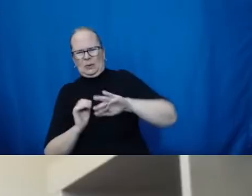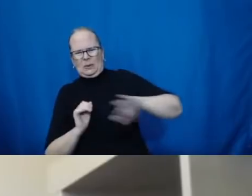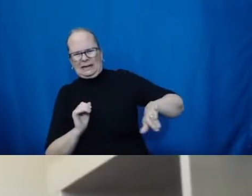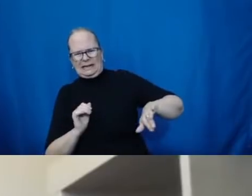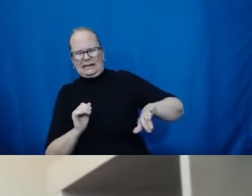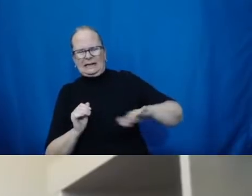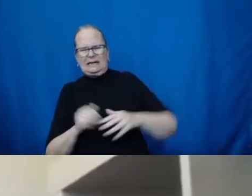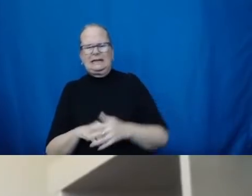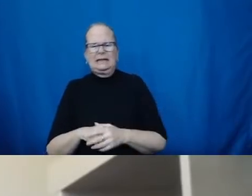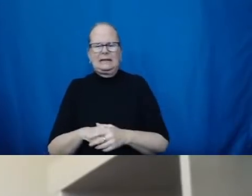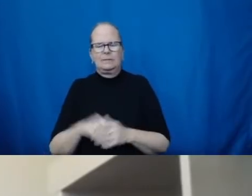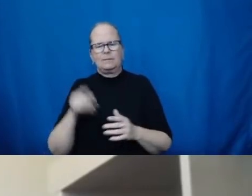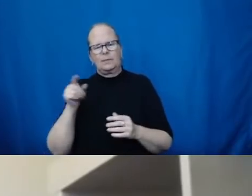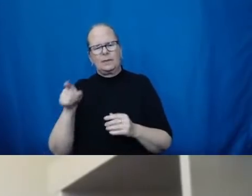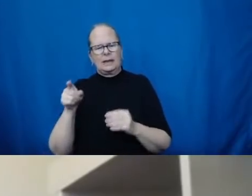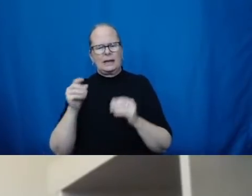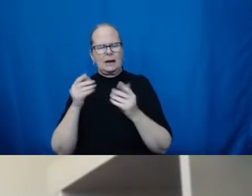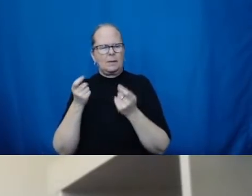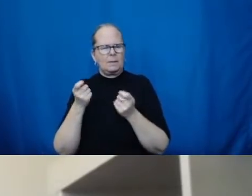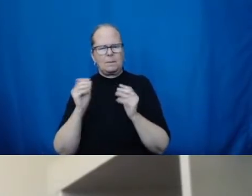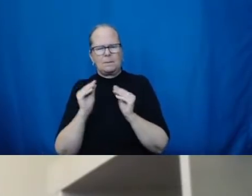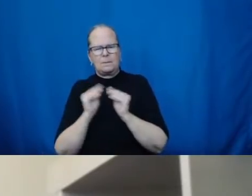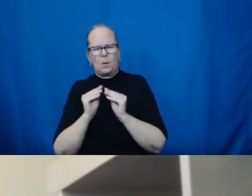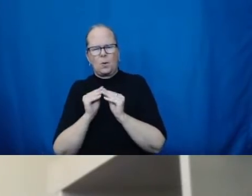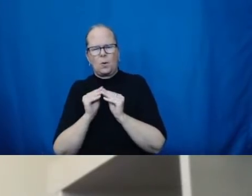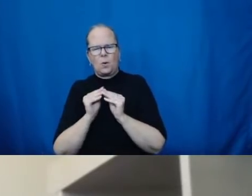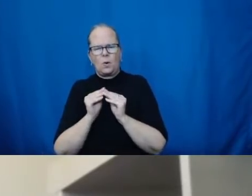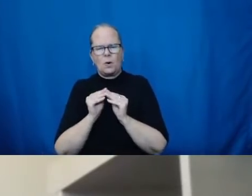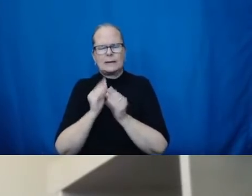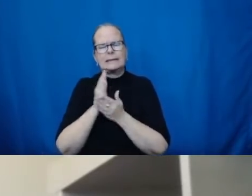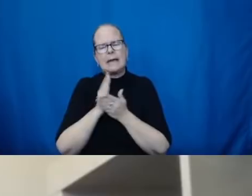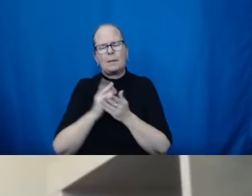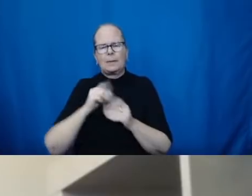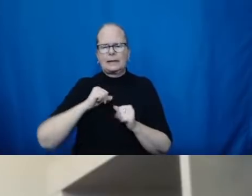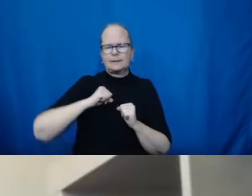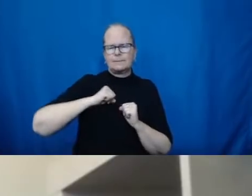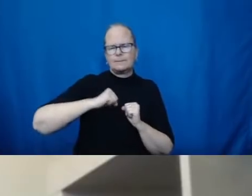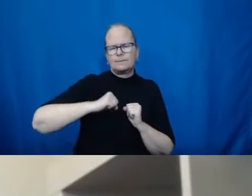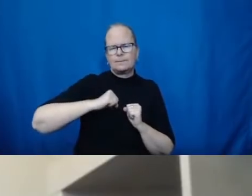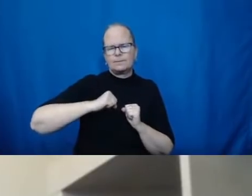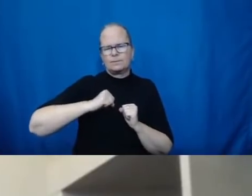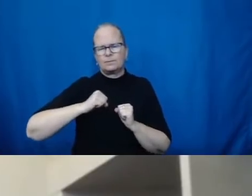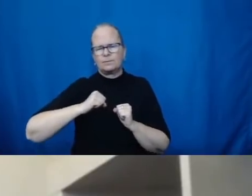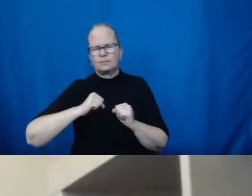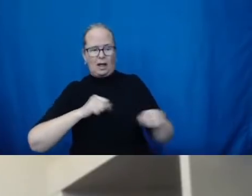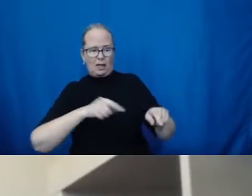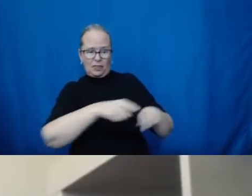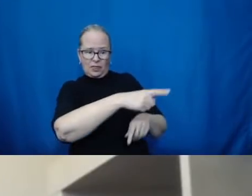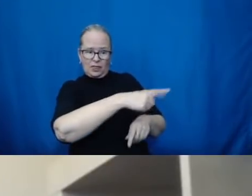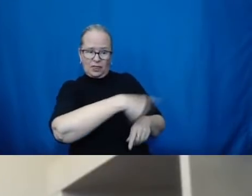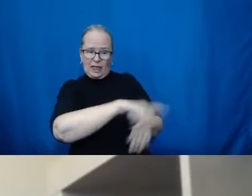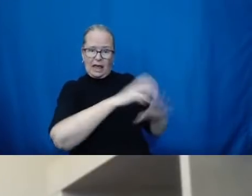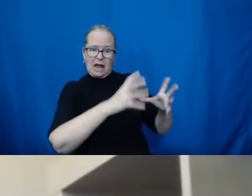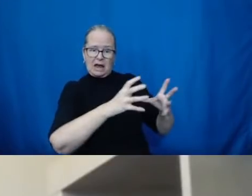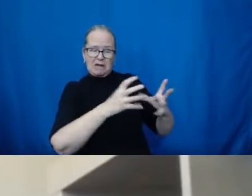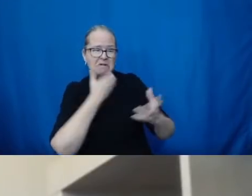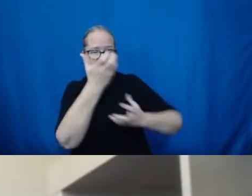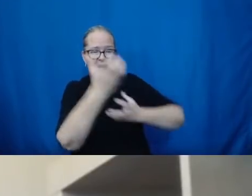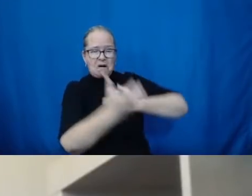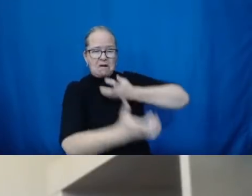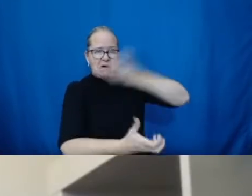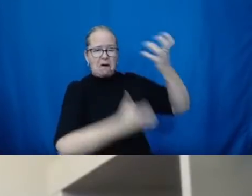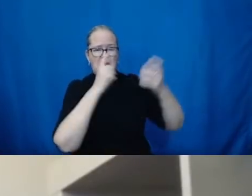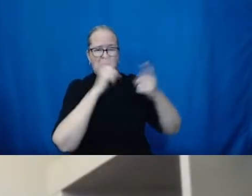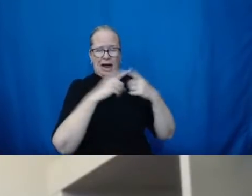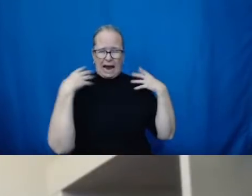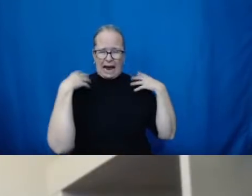should be out there trying to persuade the people who are like screaming at healthcare workers or issuing death threats. Like, there are people in this conversation who are